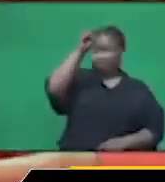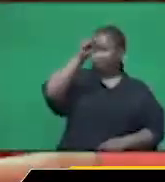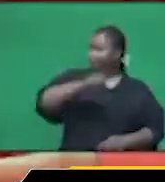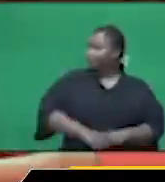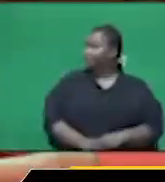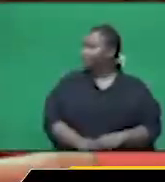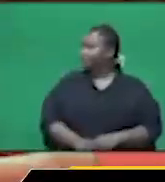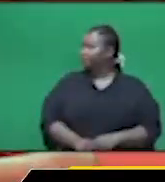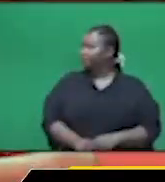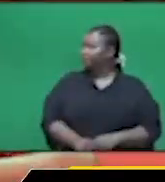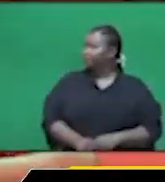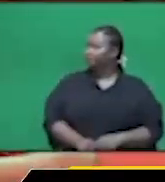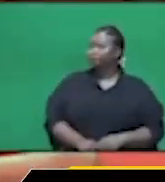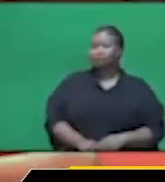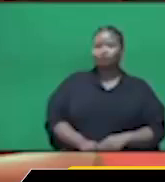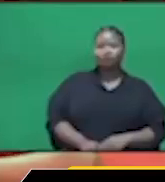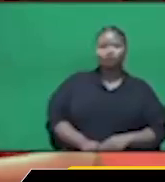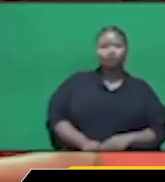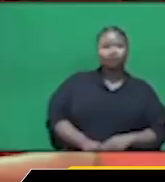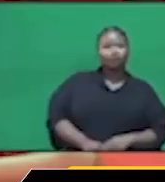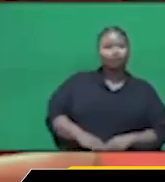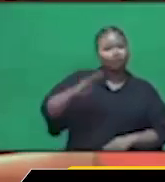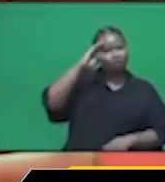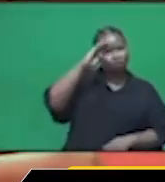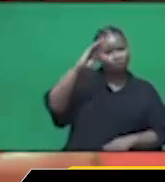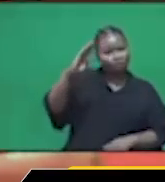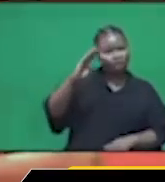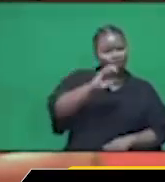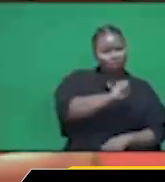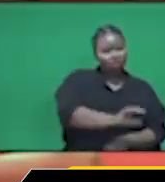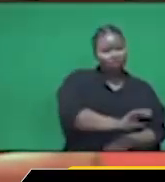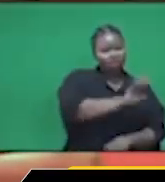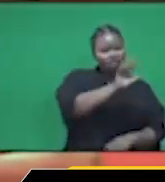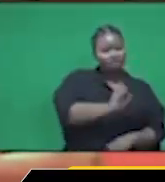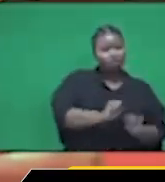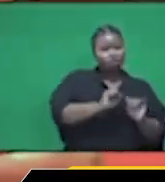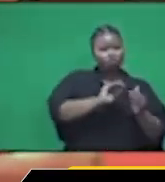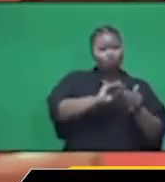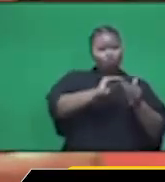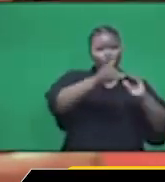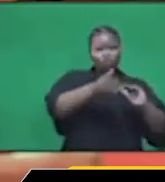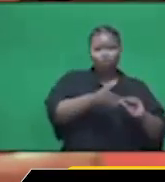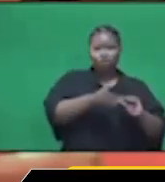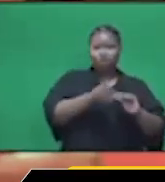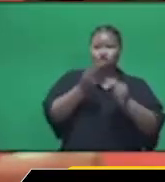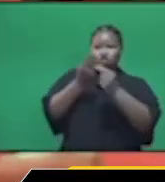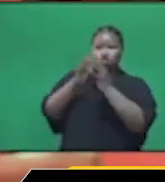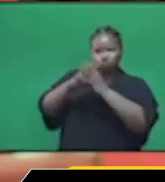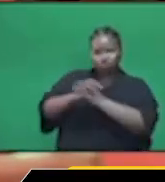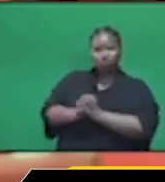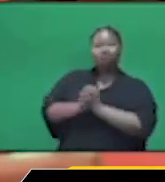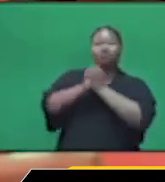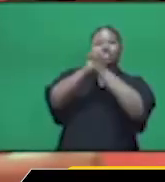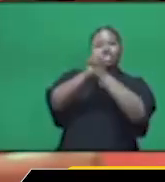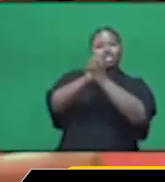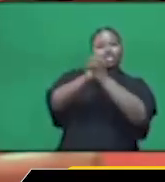Khotso ma Afrika! Unity